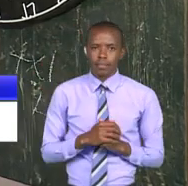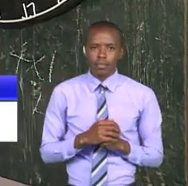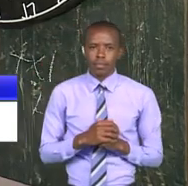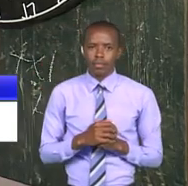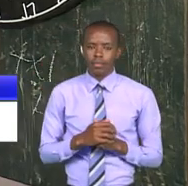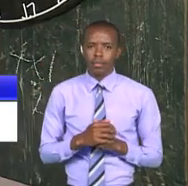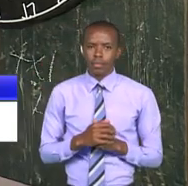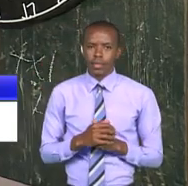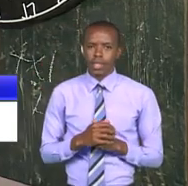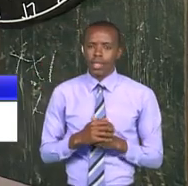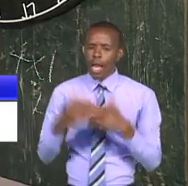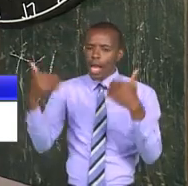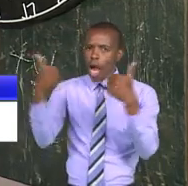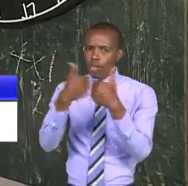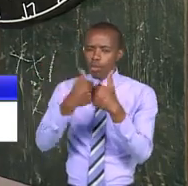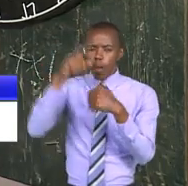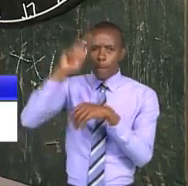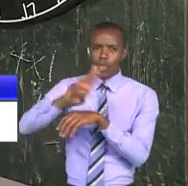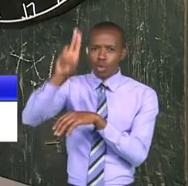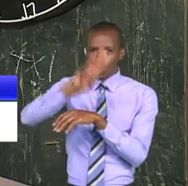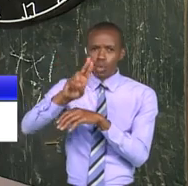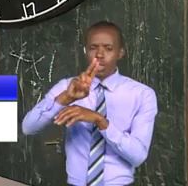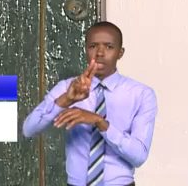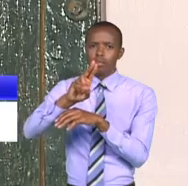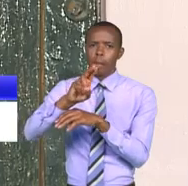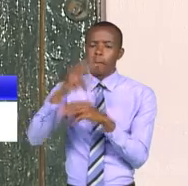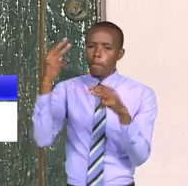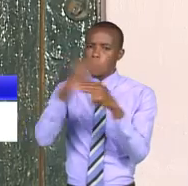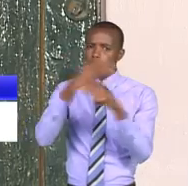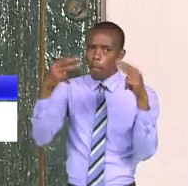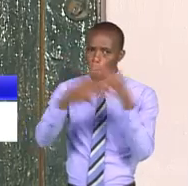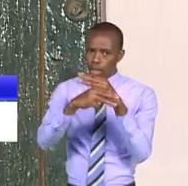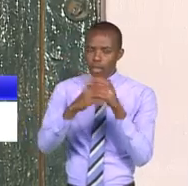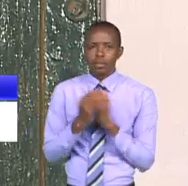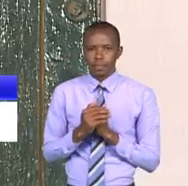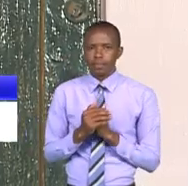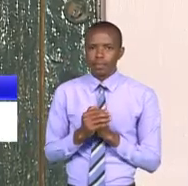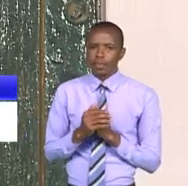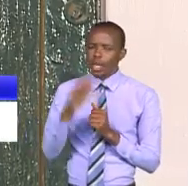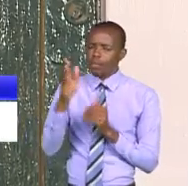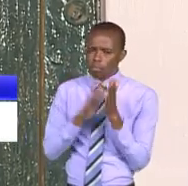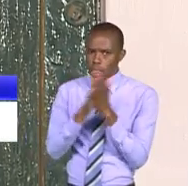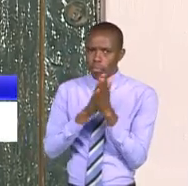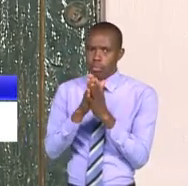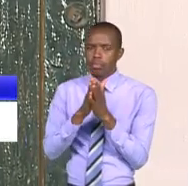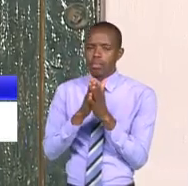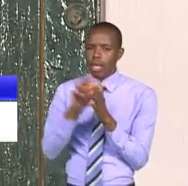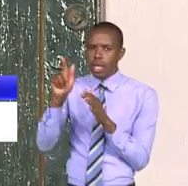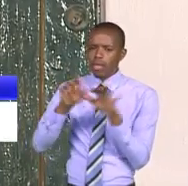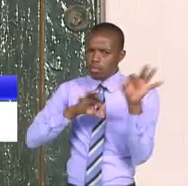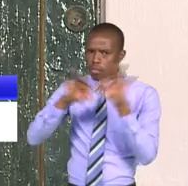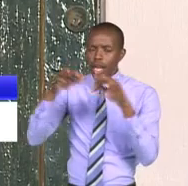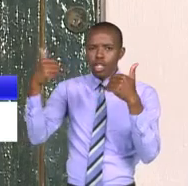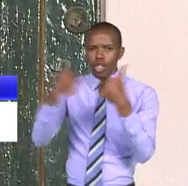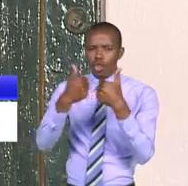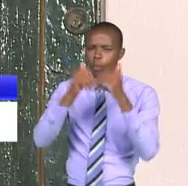9. This is a game whereby you have to use a lot of arithmetic. Being a cheerleader for the sport, Zuma insists that the game